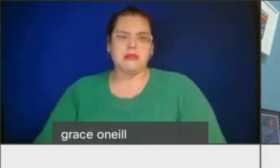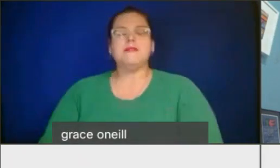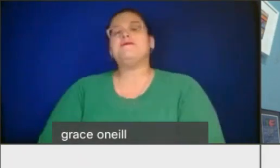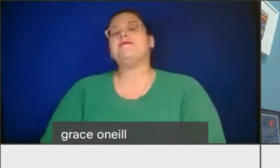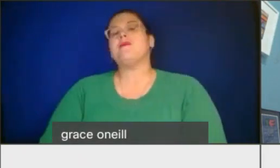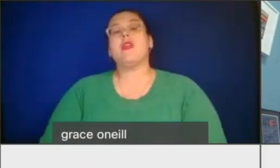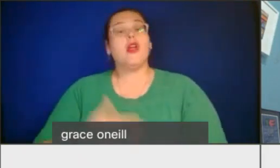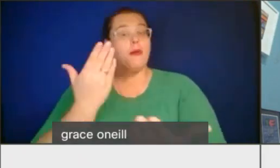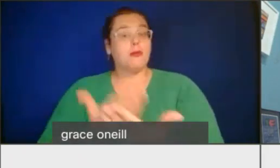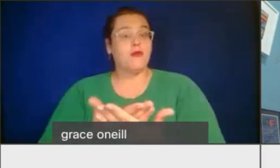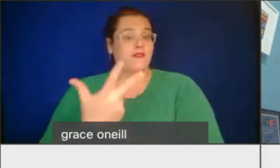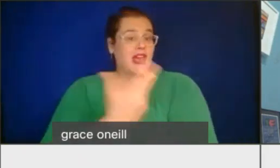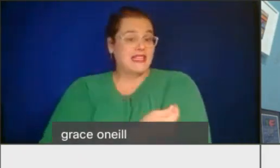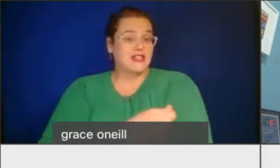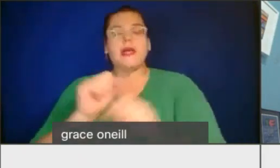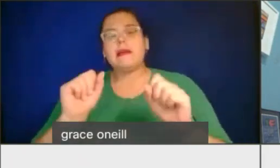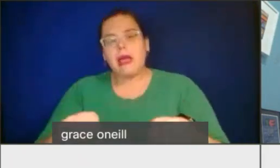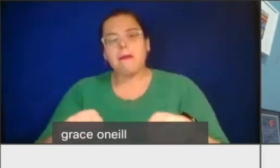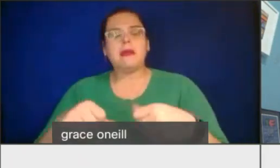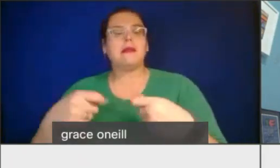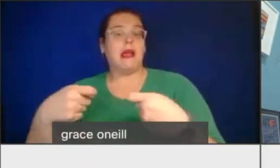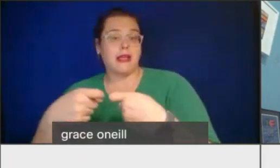be an electronic or a paper copy.